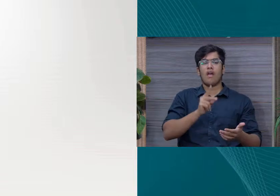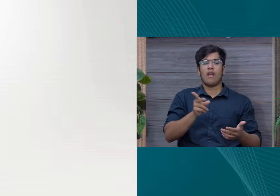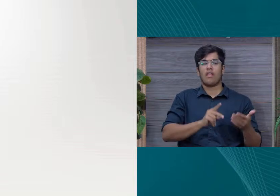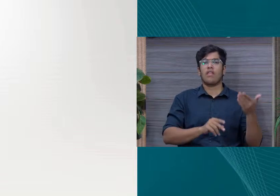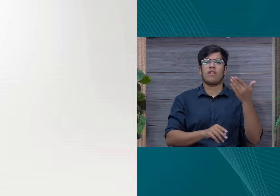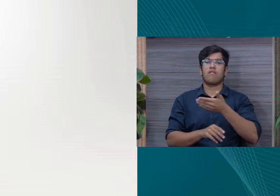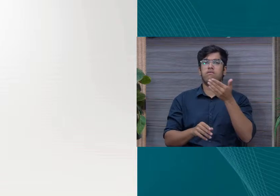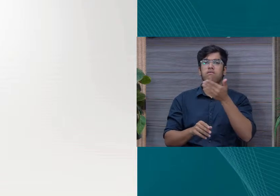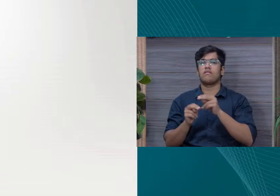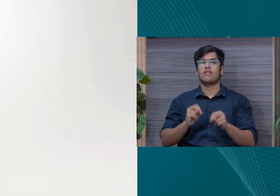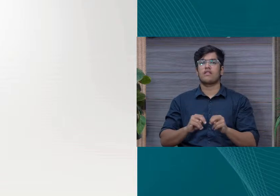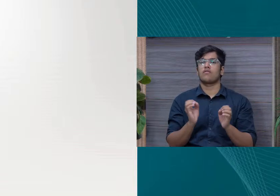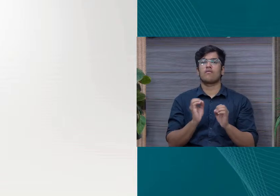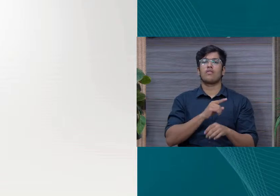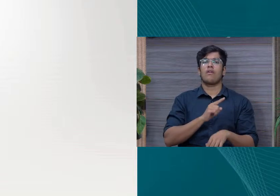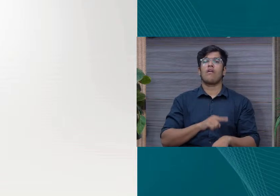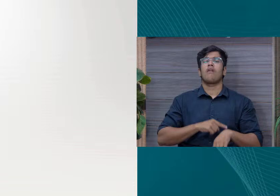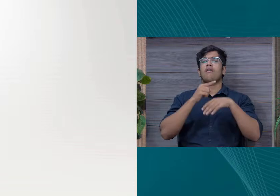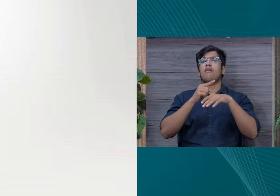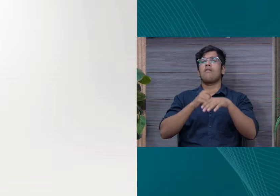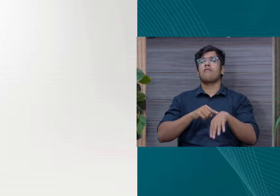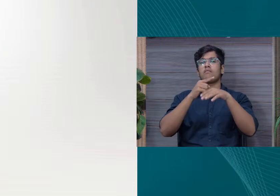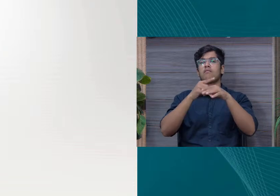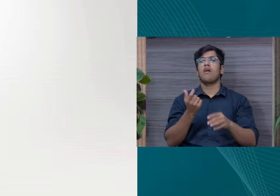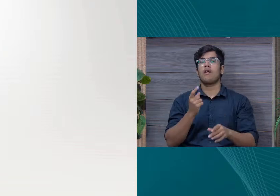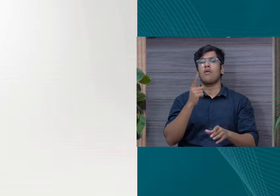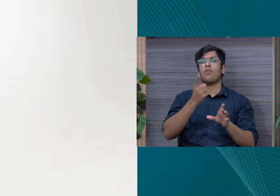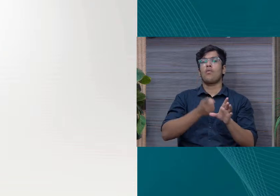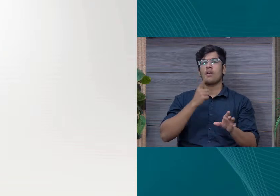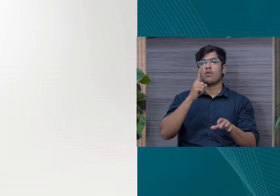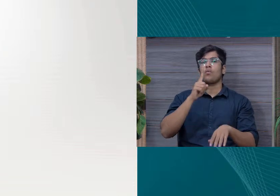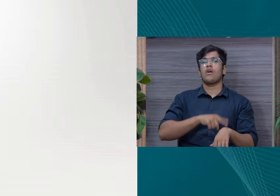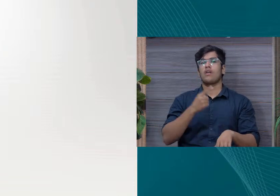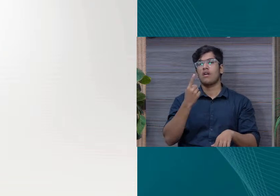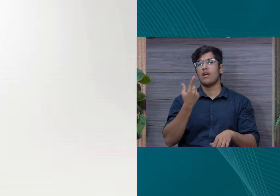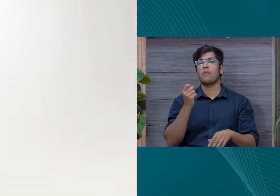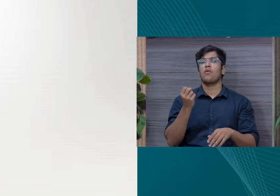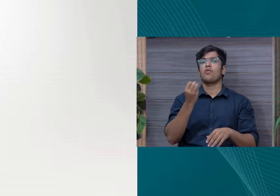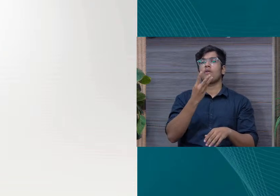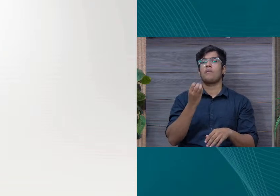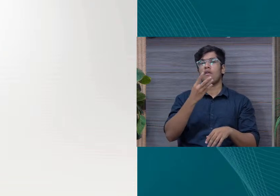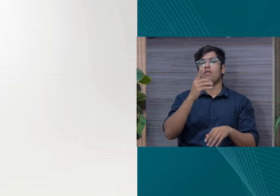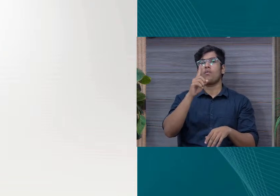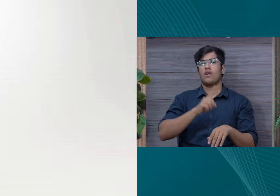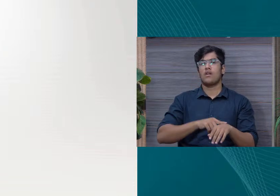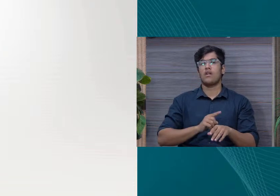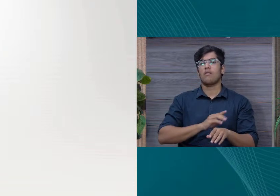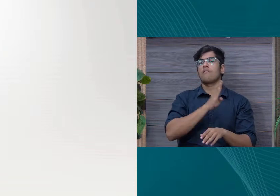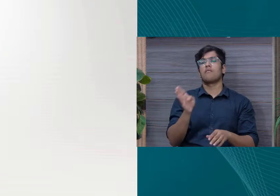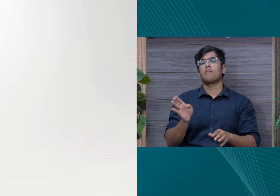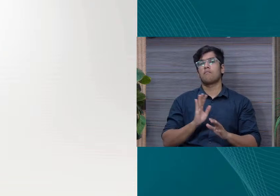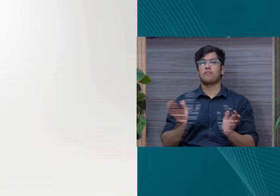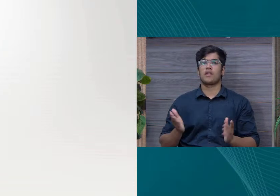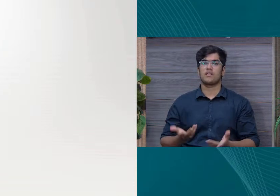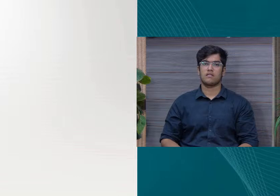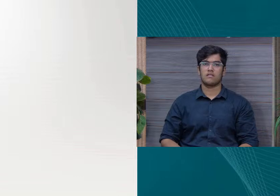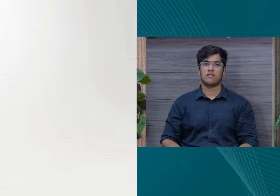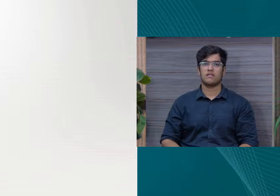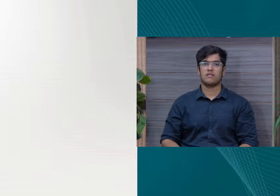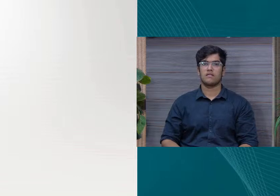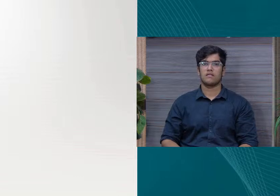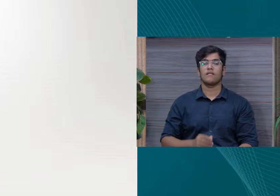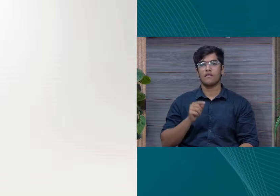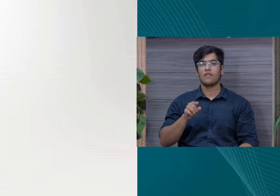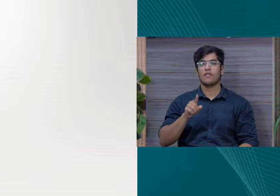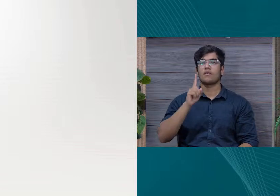to go again and again. It would be months and years where the author used to go again to buy some shoes. That was one